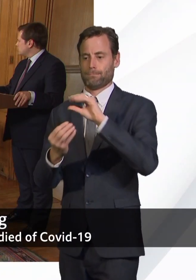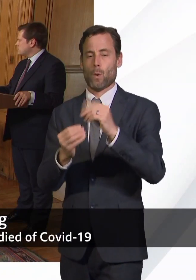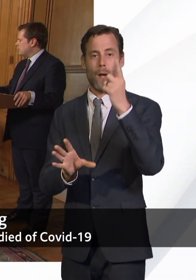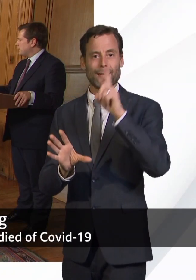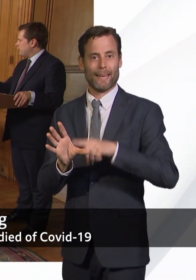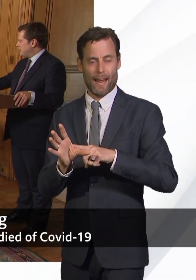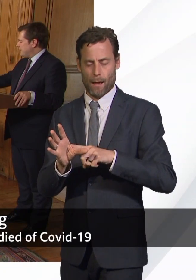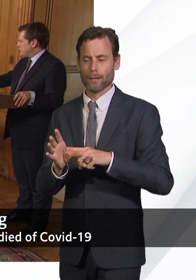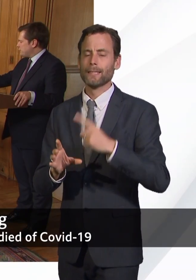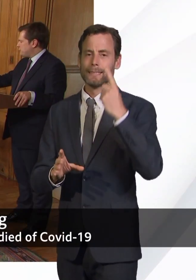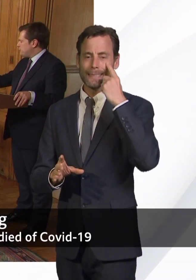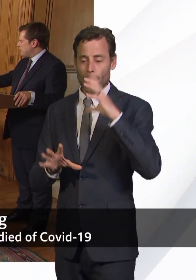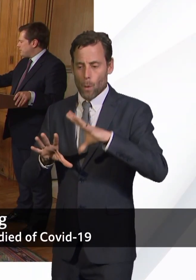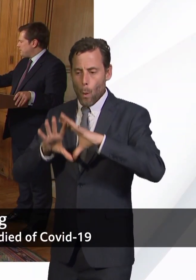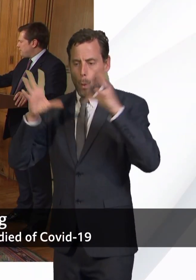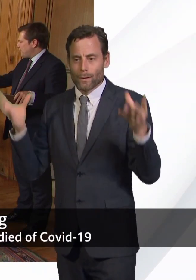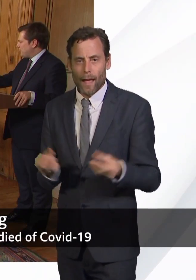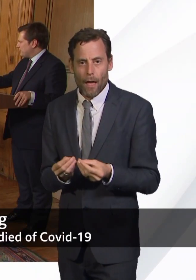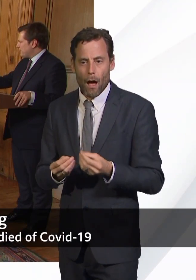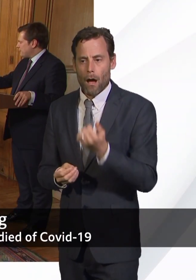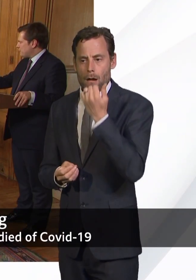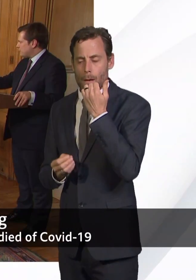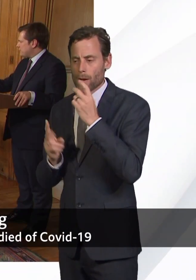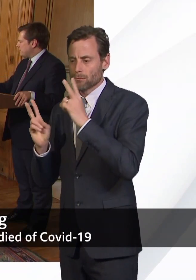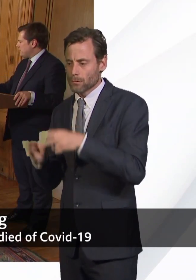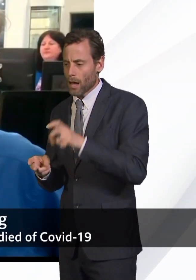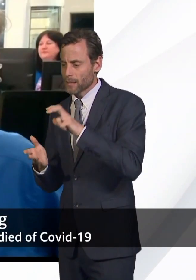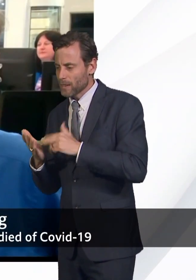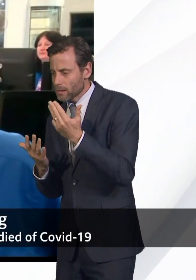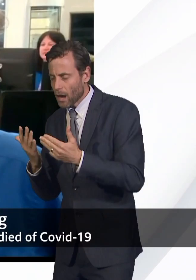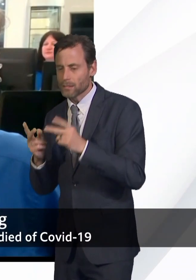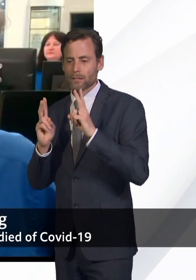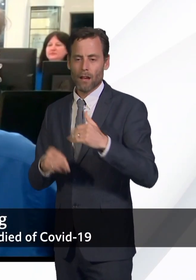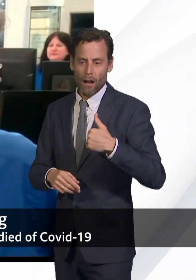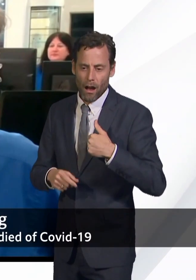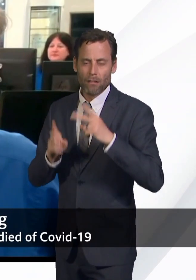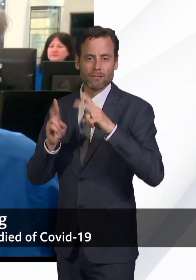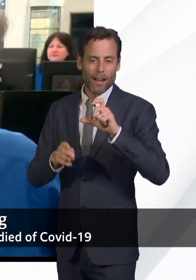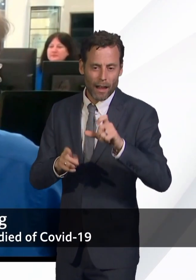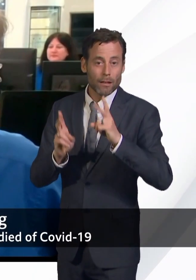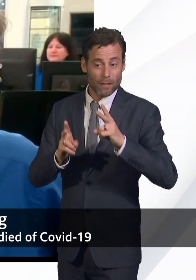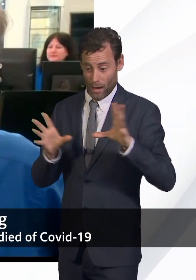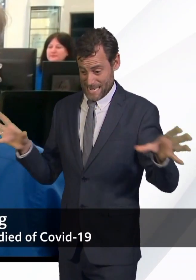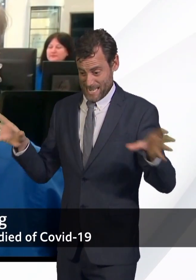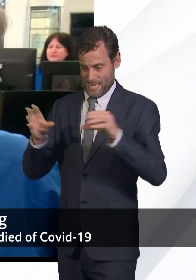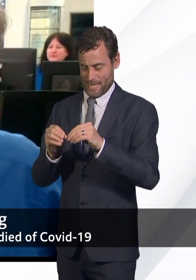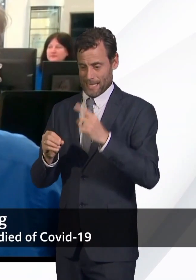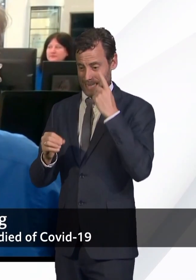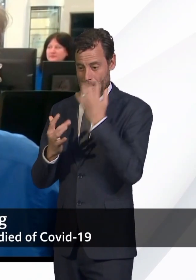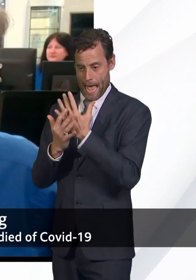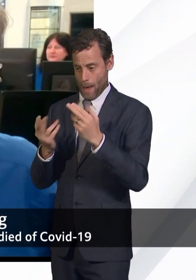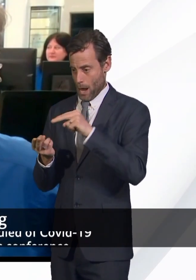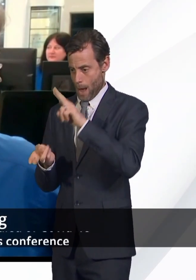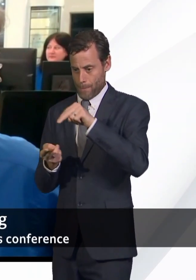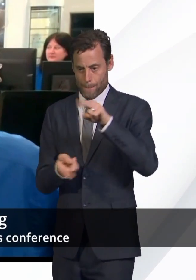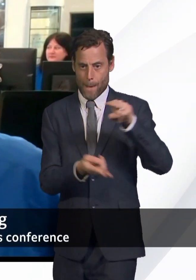mortality. Thank you. And Andy, would you like to follow up on either of those questions? Yes, Mr. Jenrick. I mean, do you, especially Mr. Jenrick, understand why people